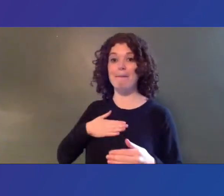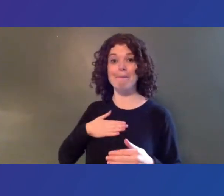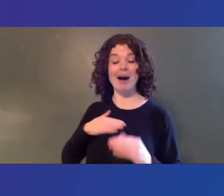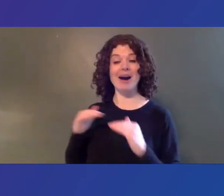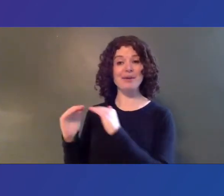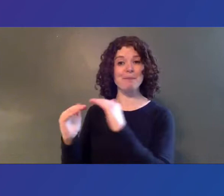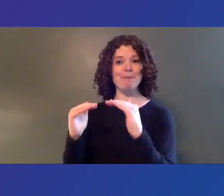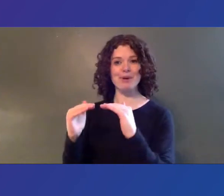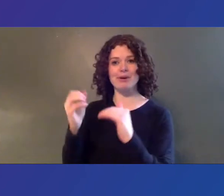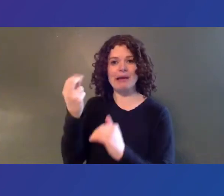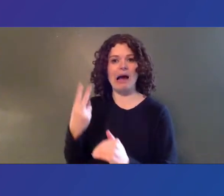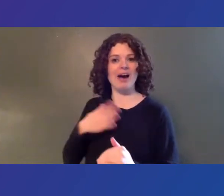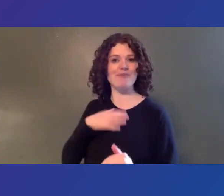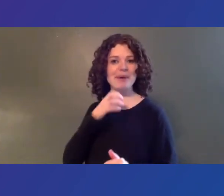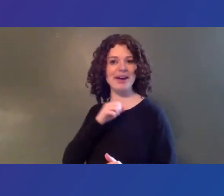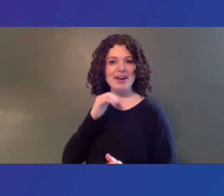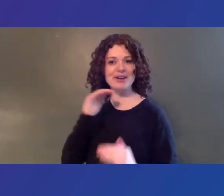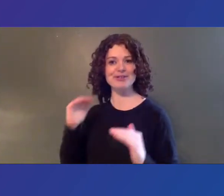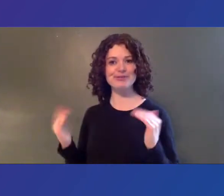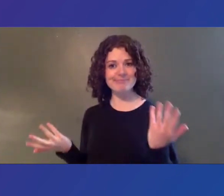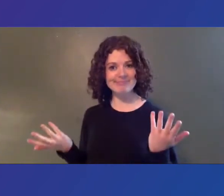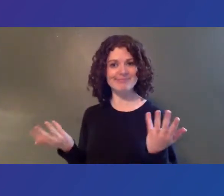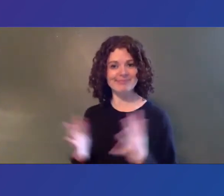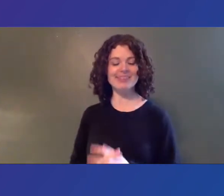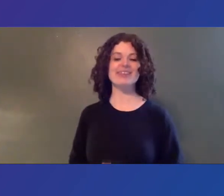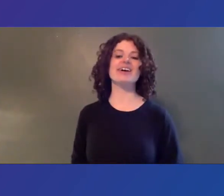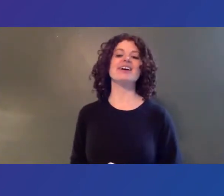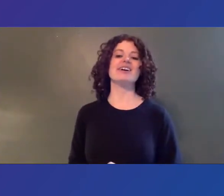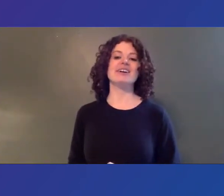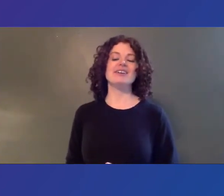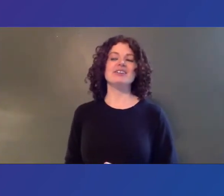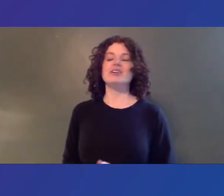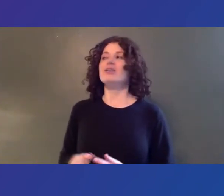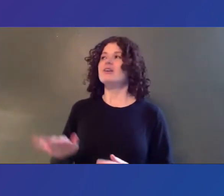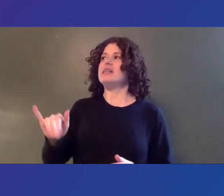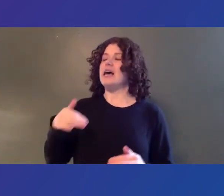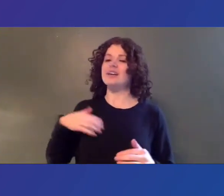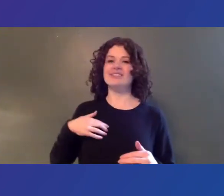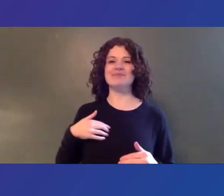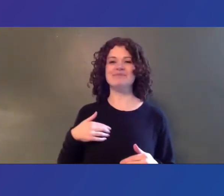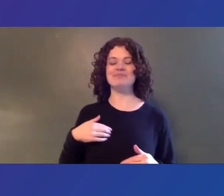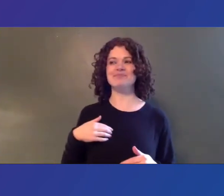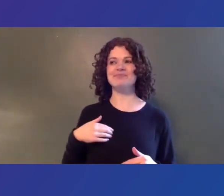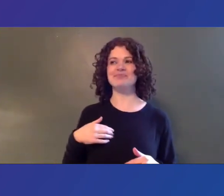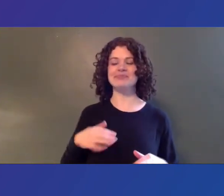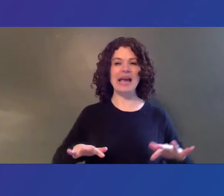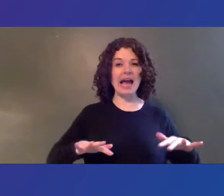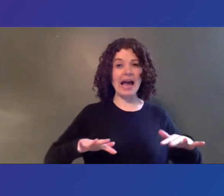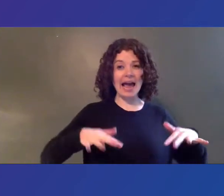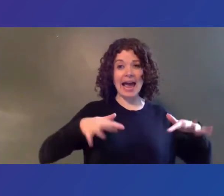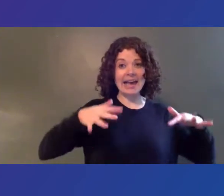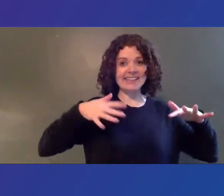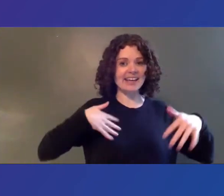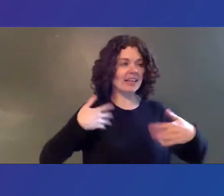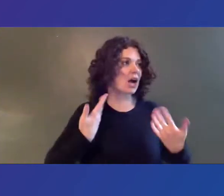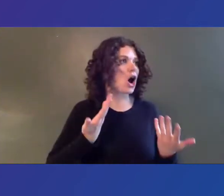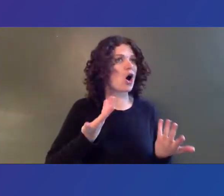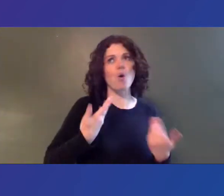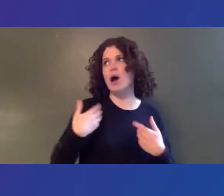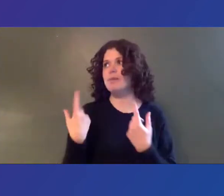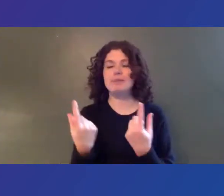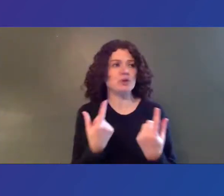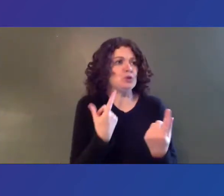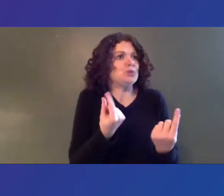So there was really a sense of, I don't know, panic, not anxiety, panic. What am I going to do? How am I going to juggle